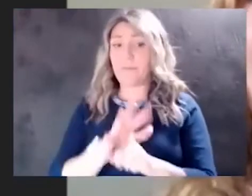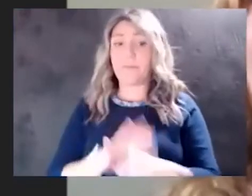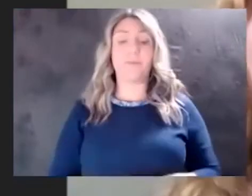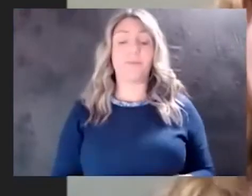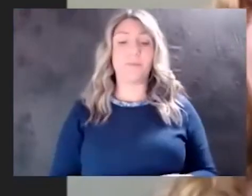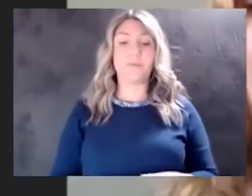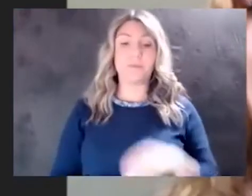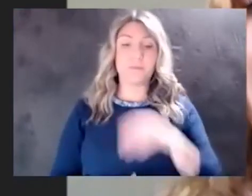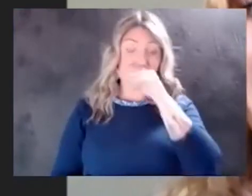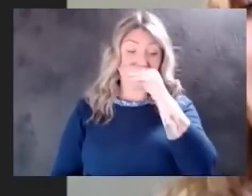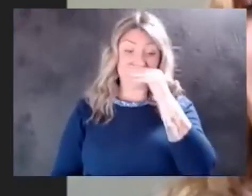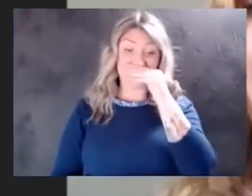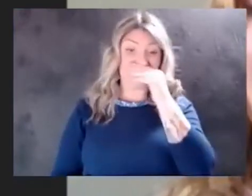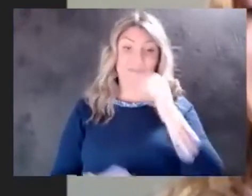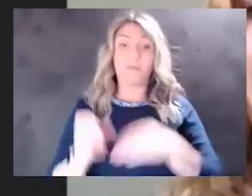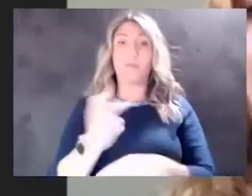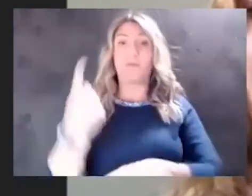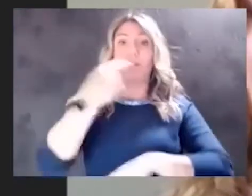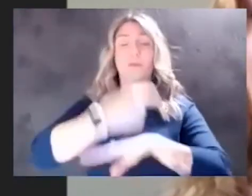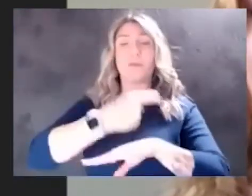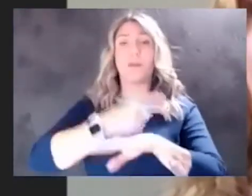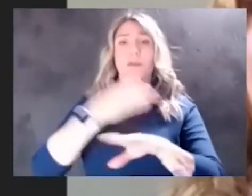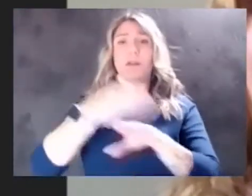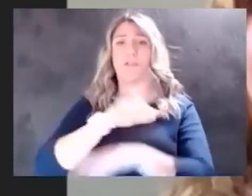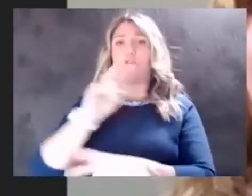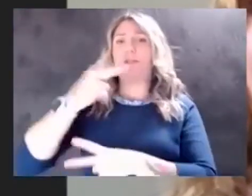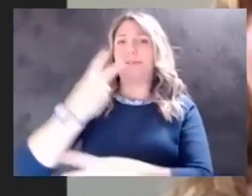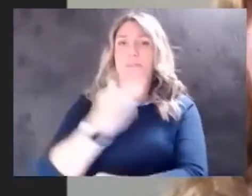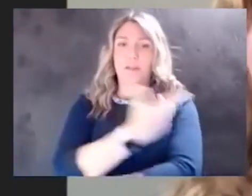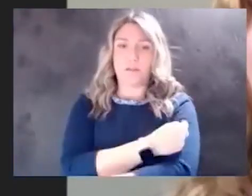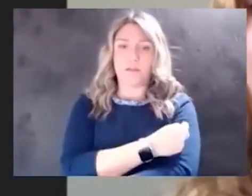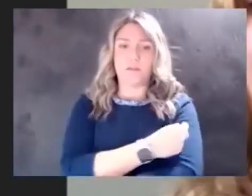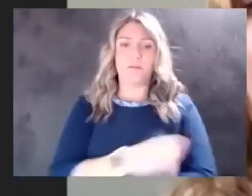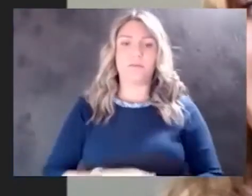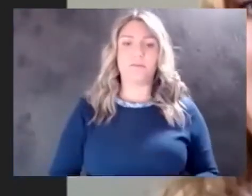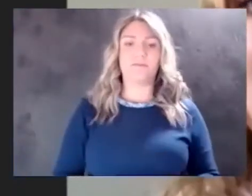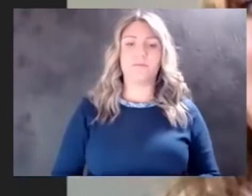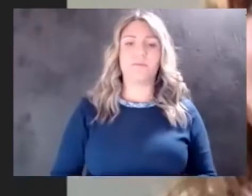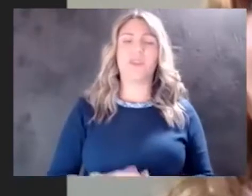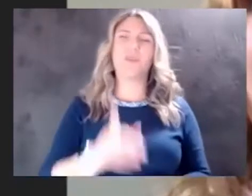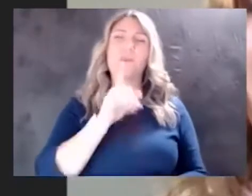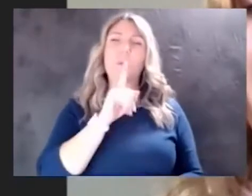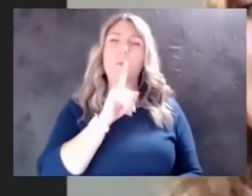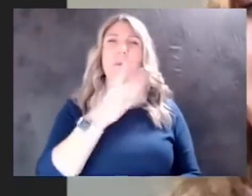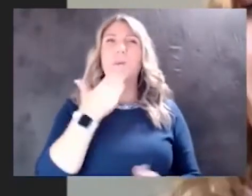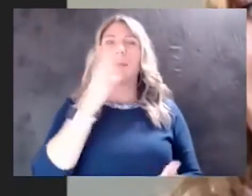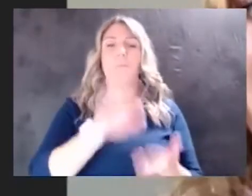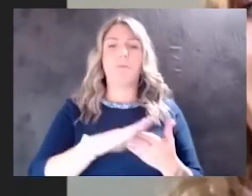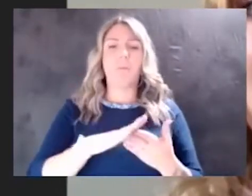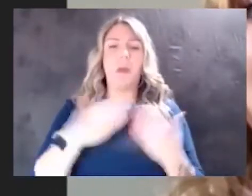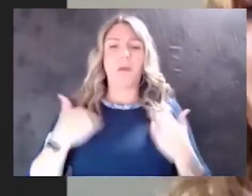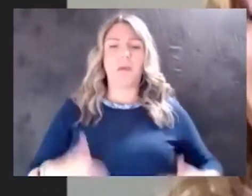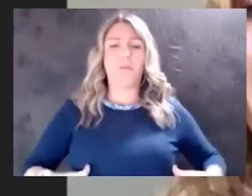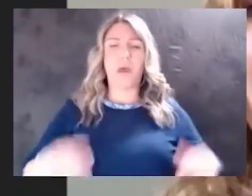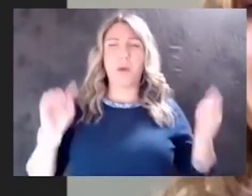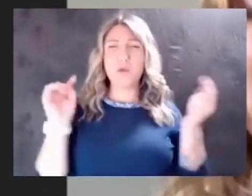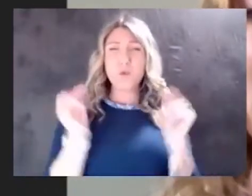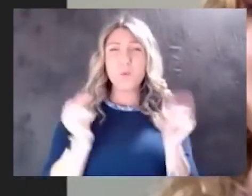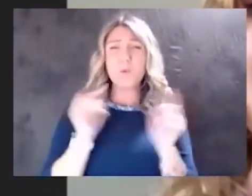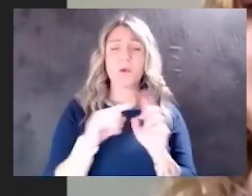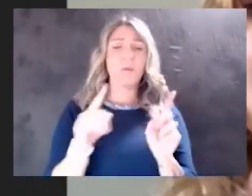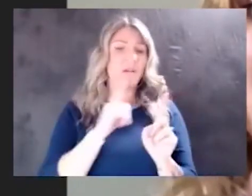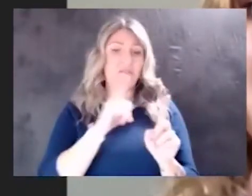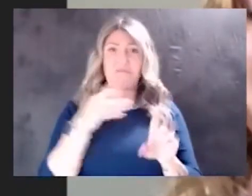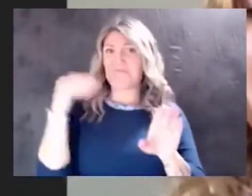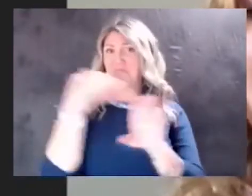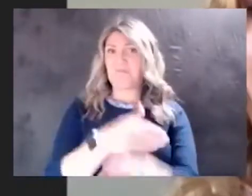So a few days after I got my second dose, I had like really bad body aches, but after that, I've never had like